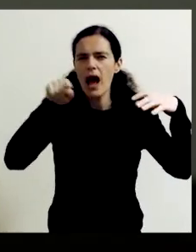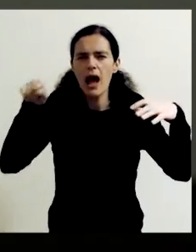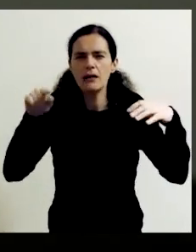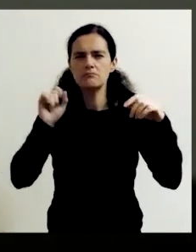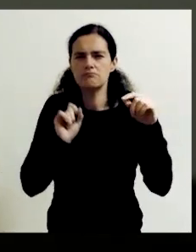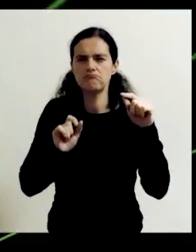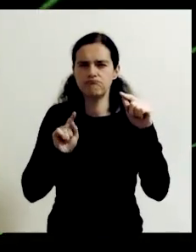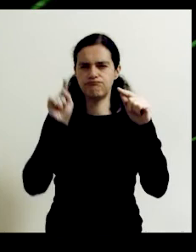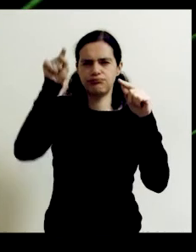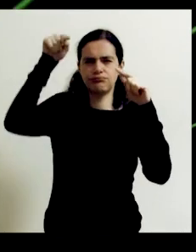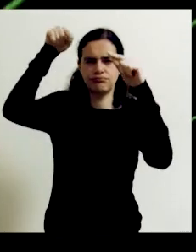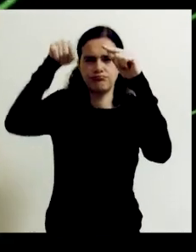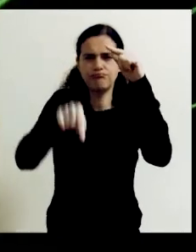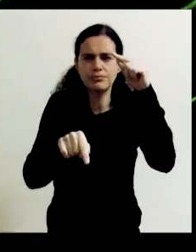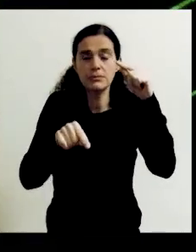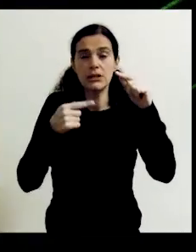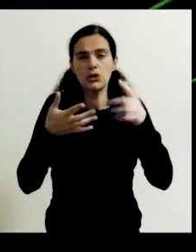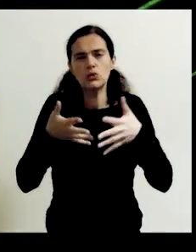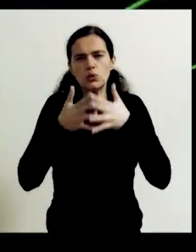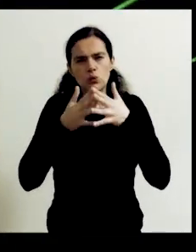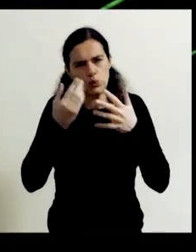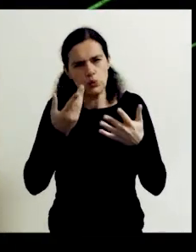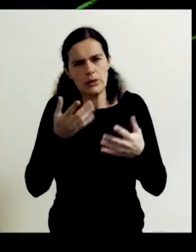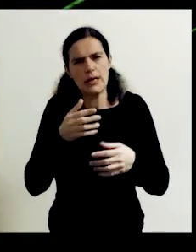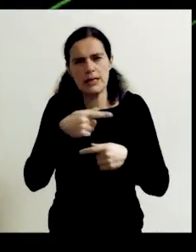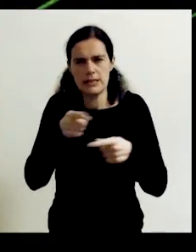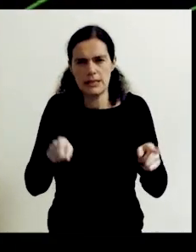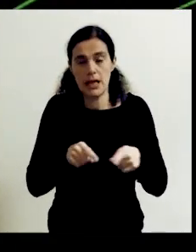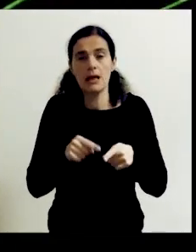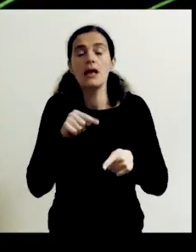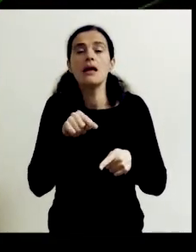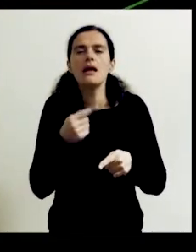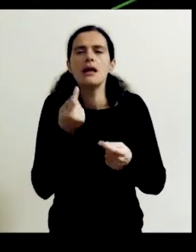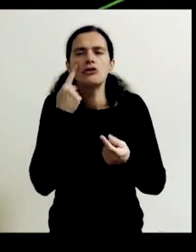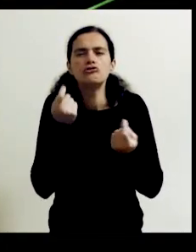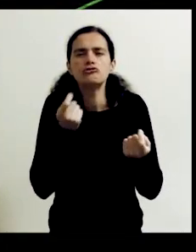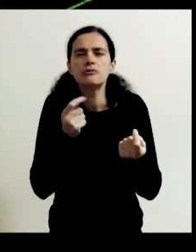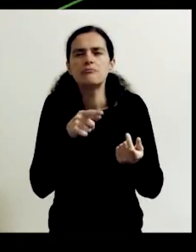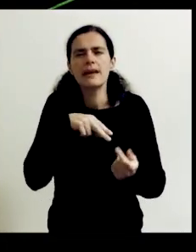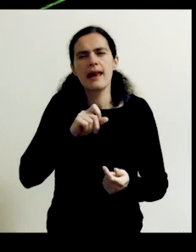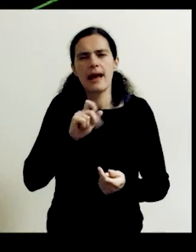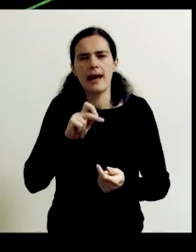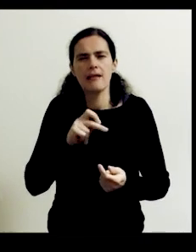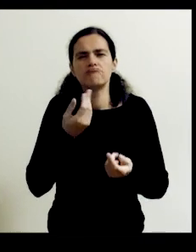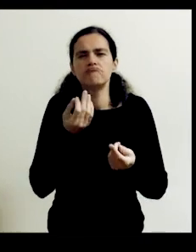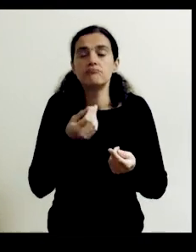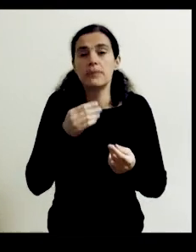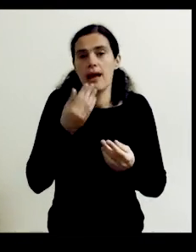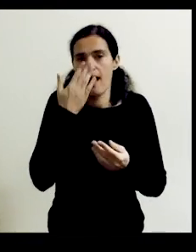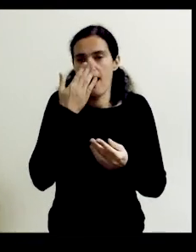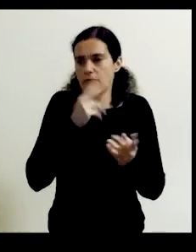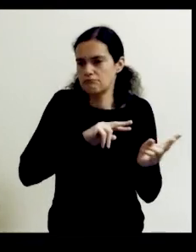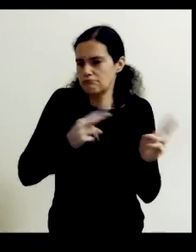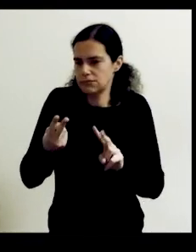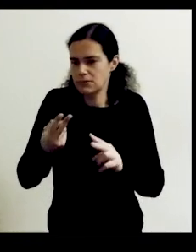light that is appearing and structuring the room. The green light is a little bit like the Naga